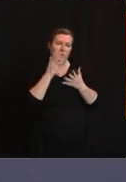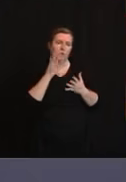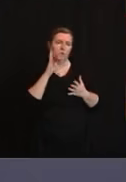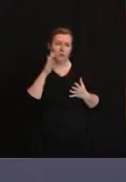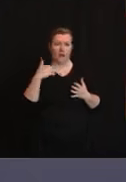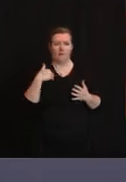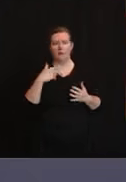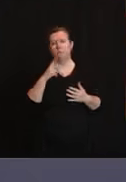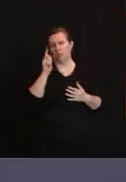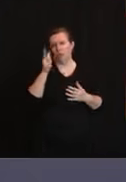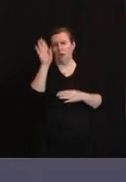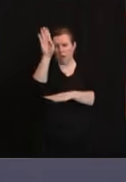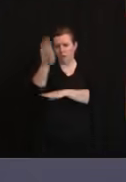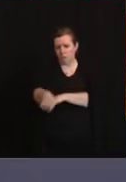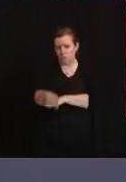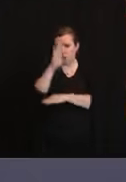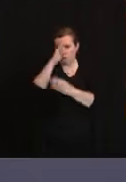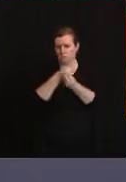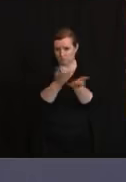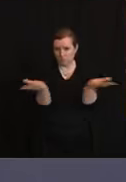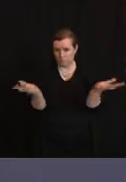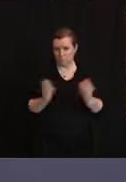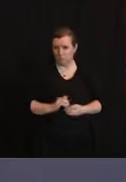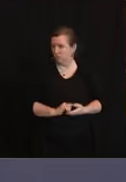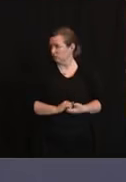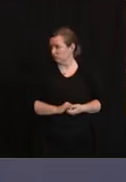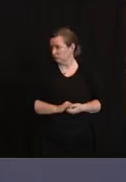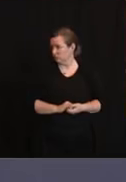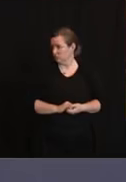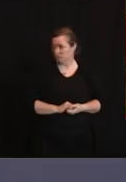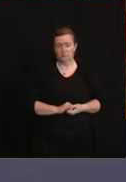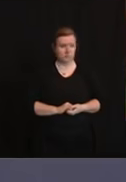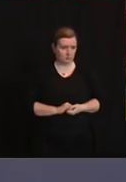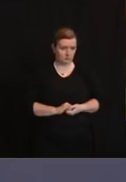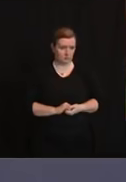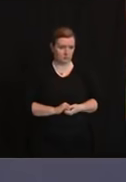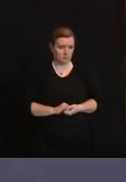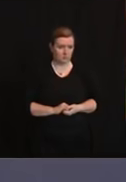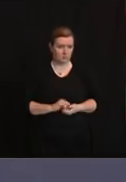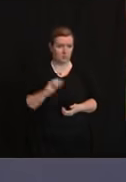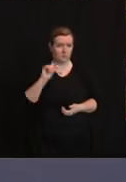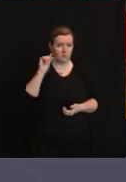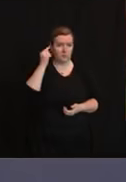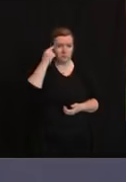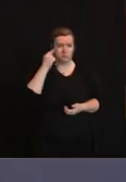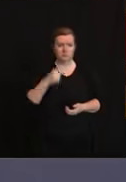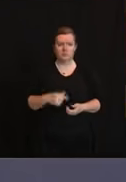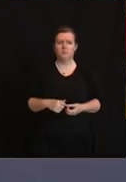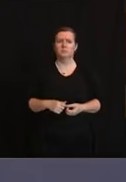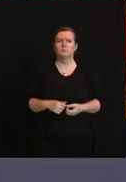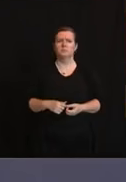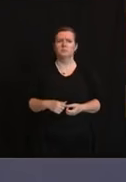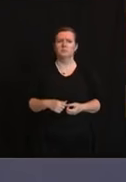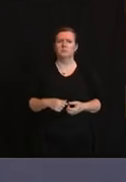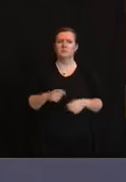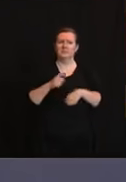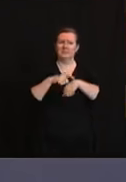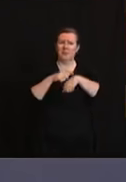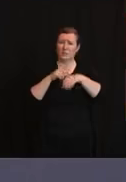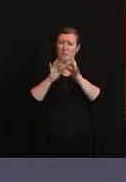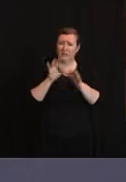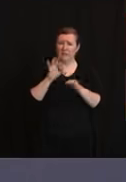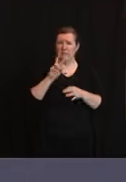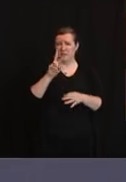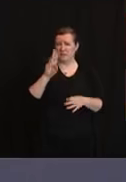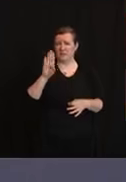Nothing more on unless Matt does on timing on how much time you've got to mail in your ballots. But again, that'll be part